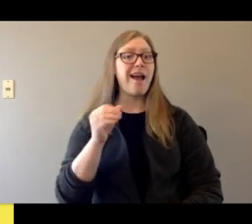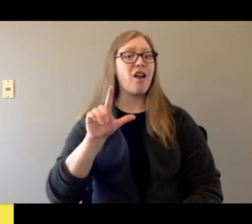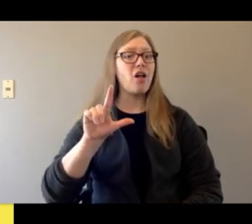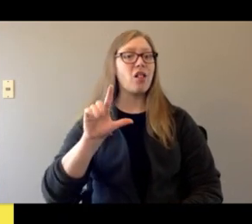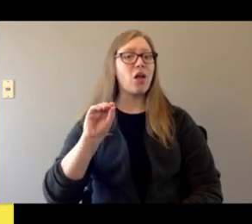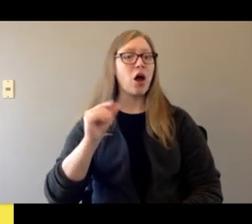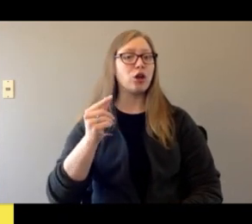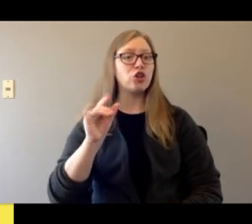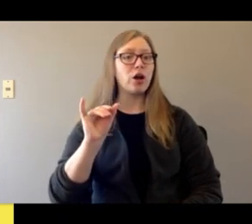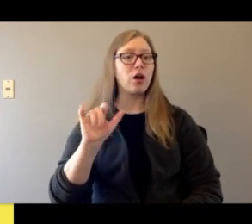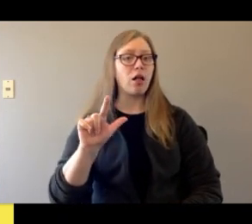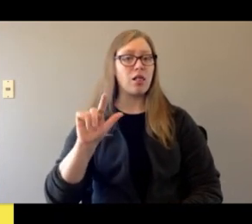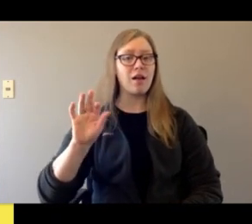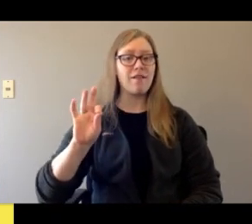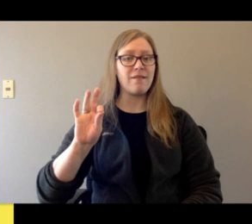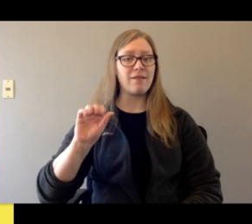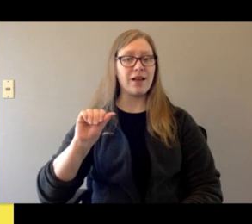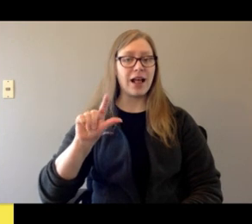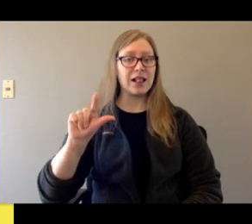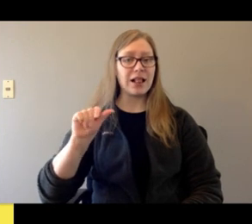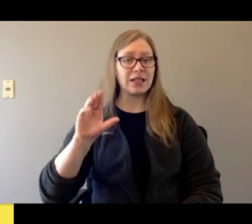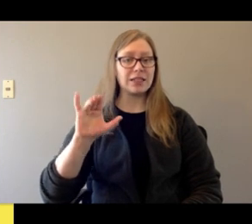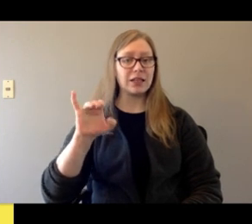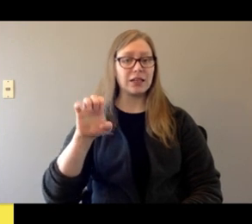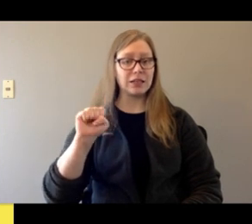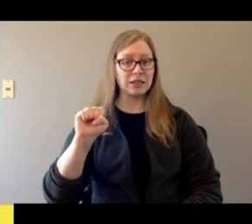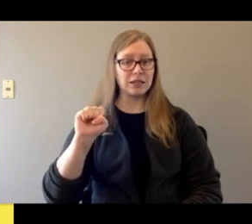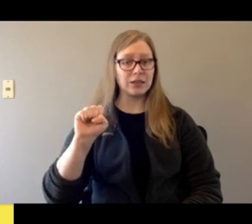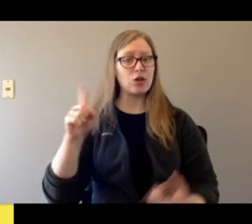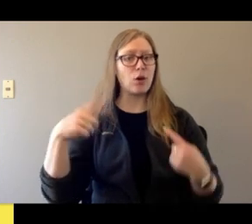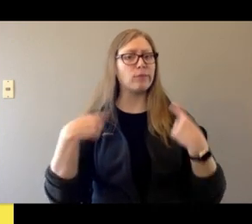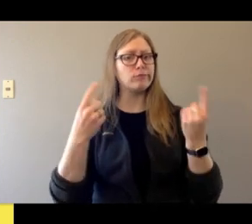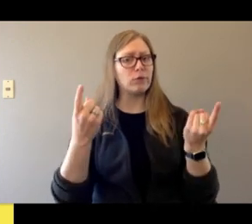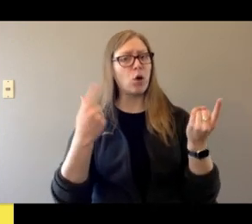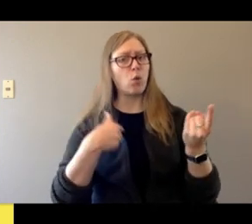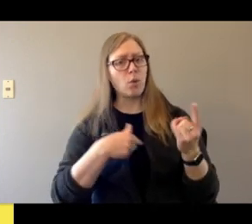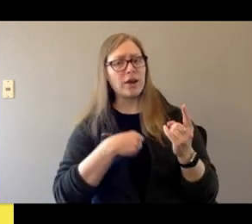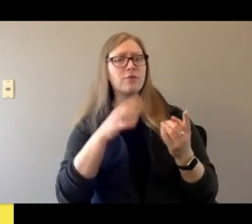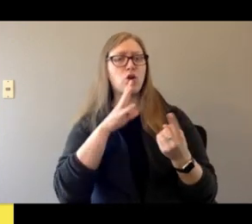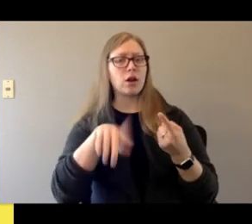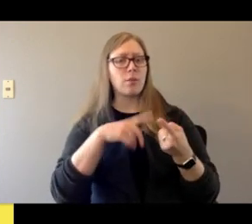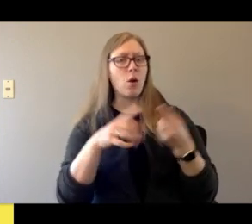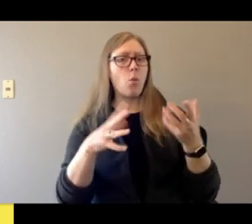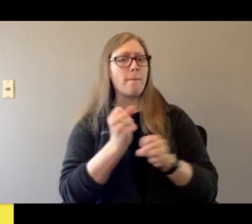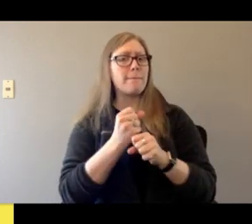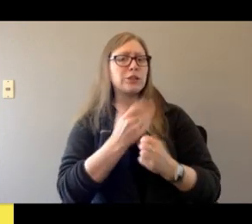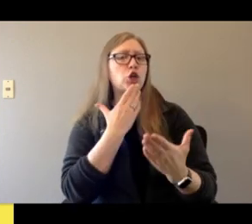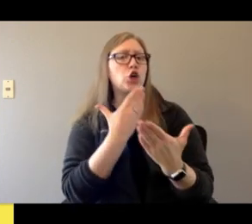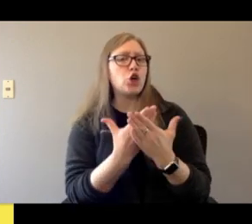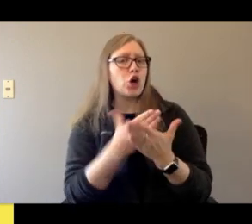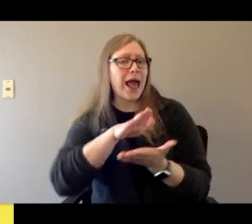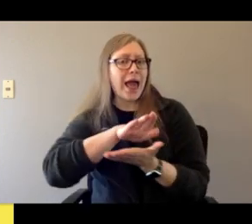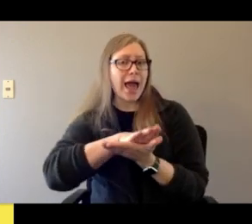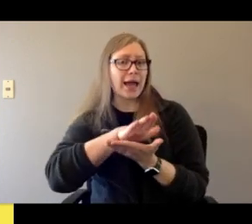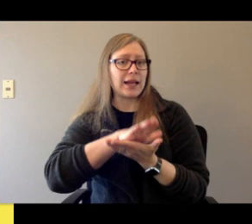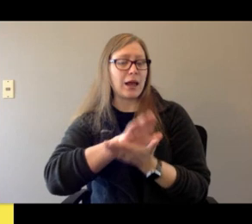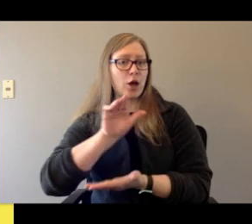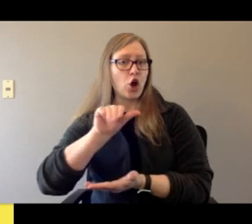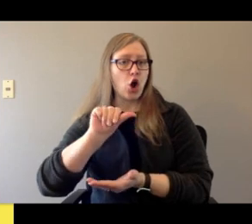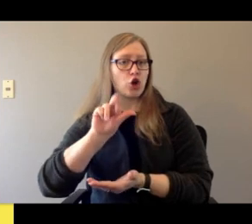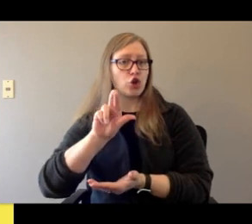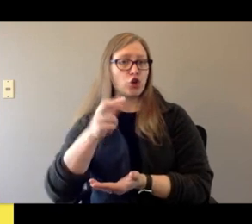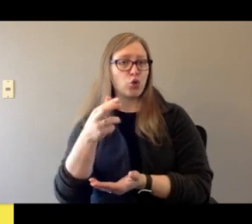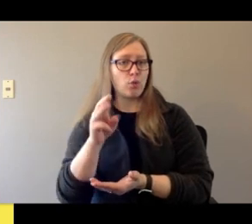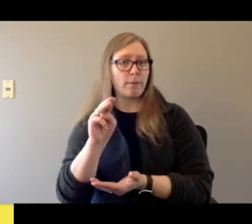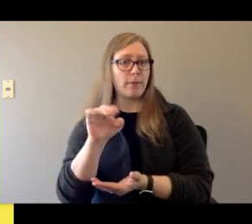lessons, we've looked at what makes a good academic argument, what's included in a good academic